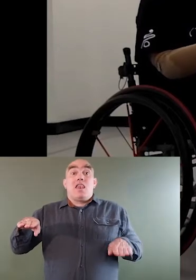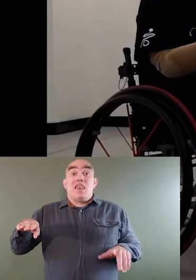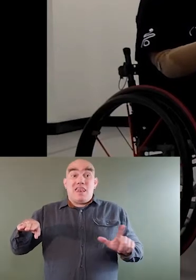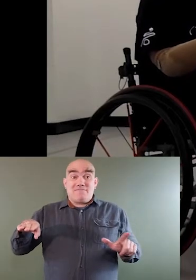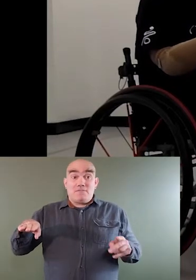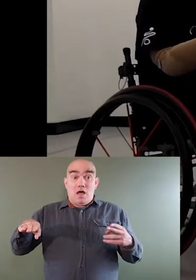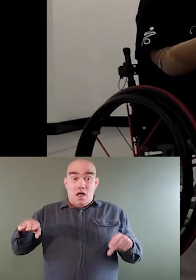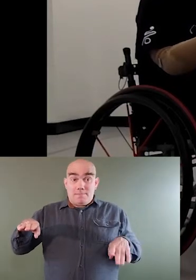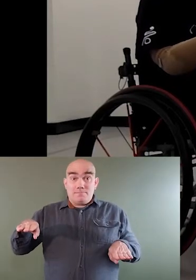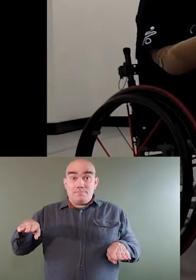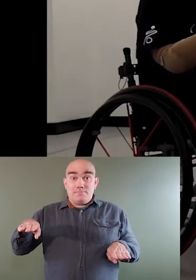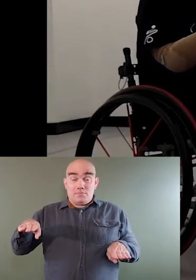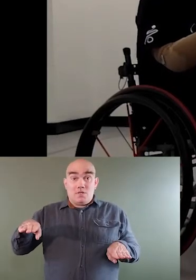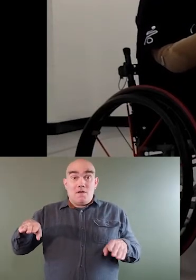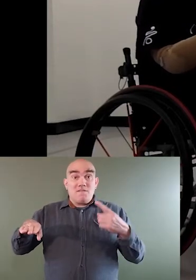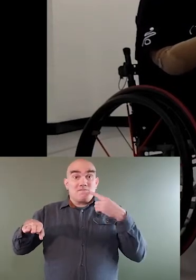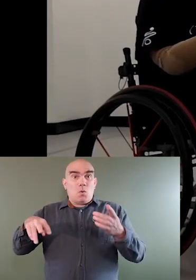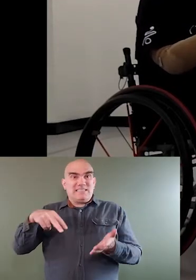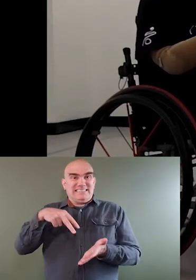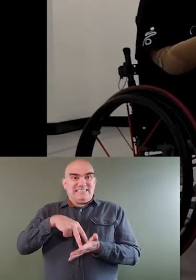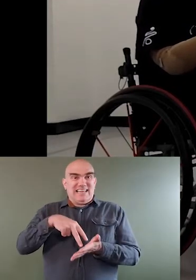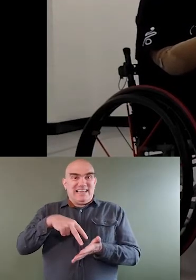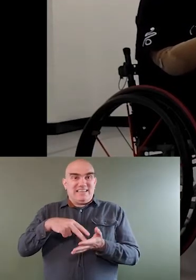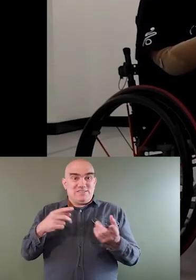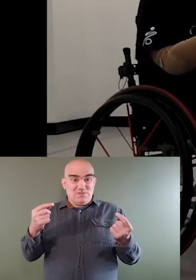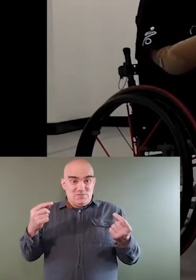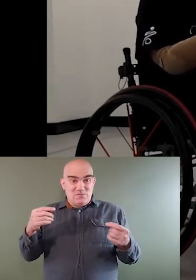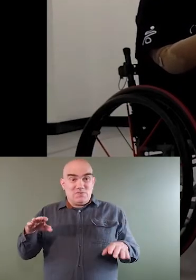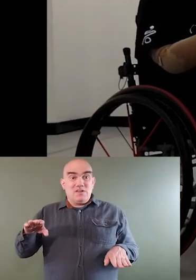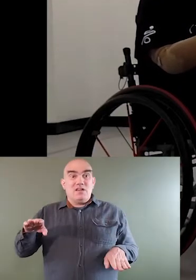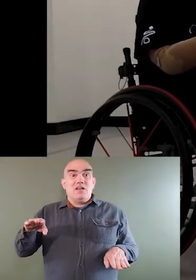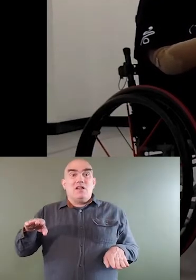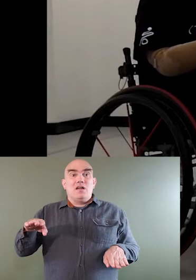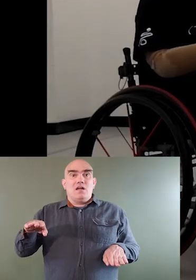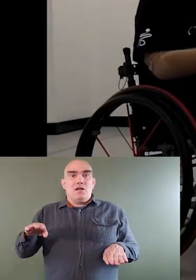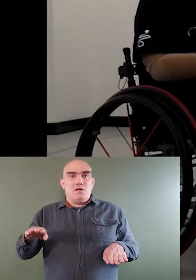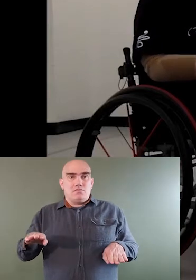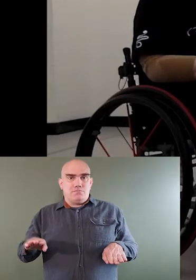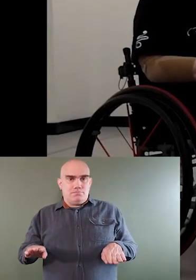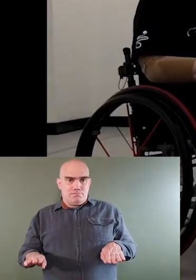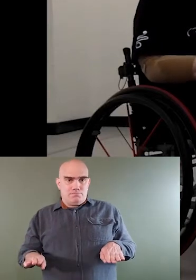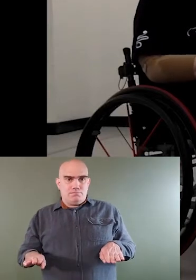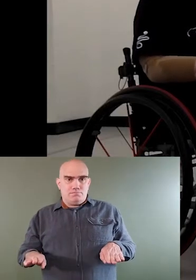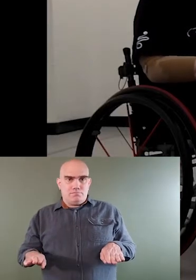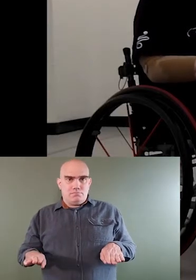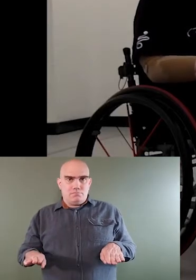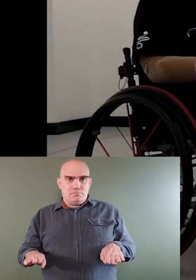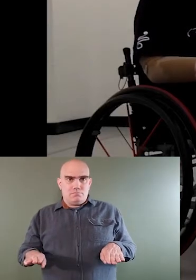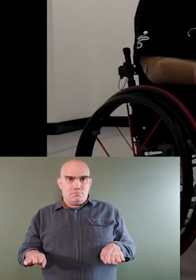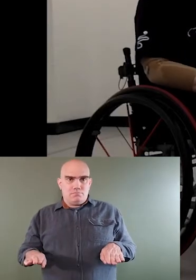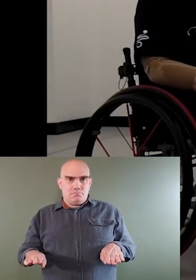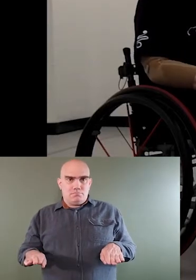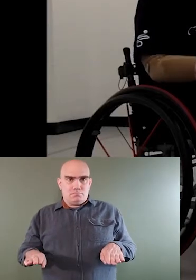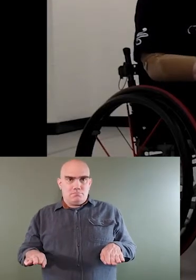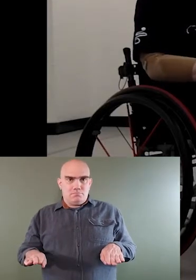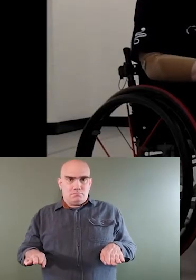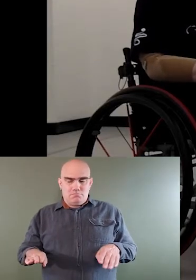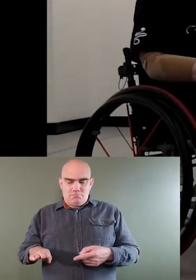left, you step. For standing dancers or seated dancers using their feet, it's on the ball of the